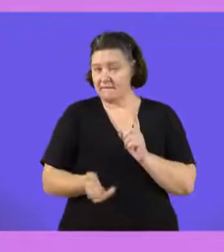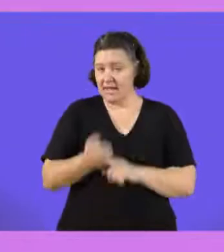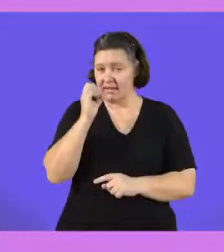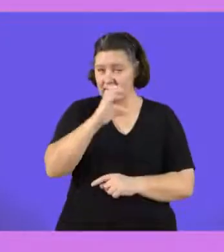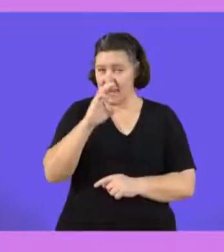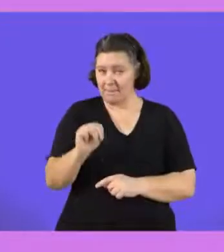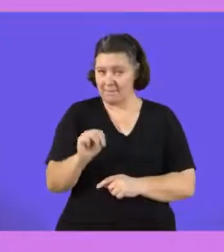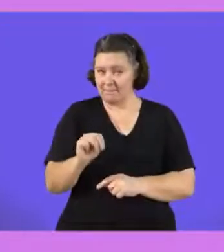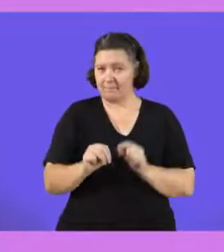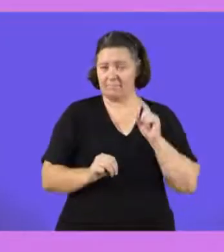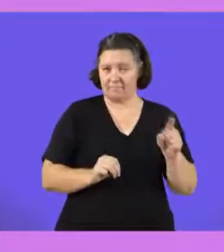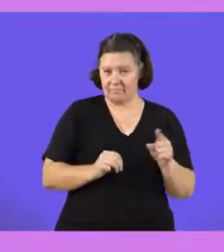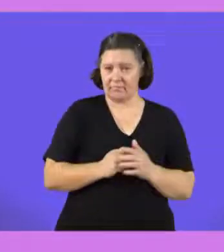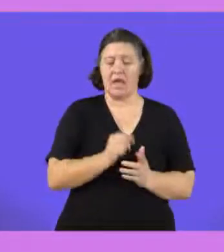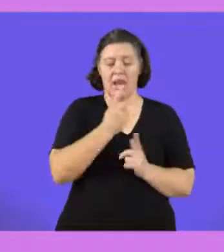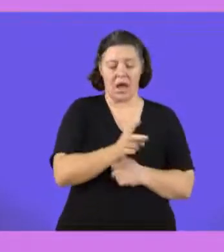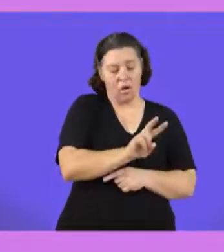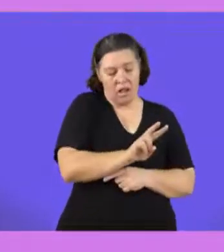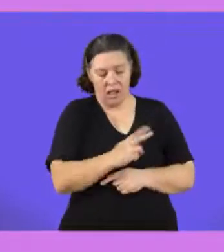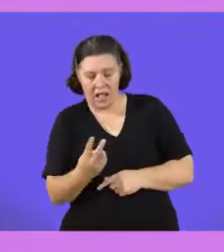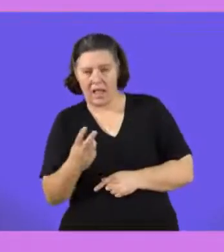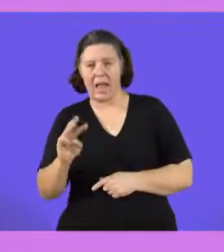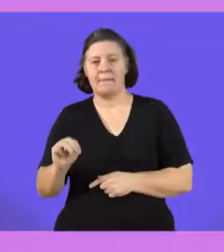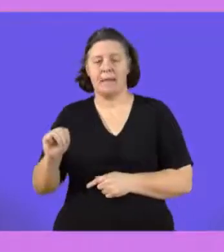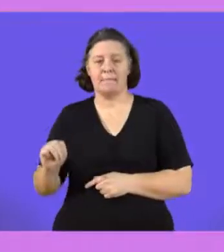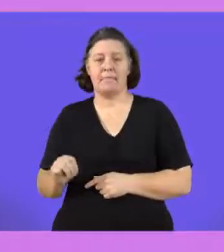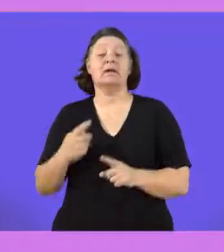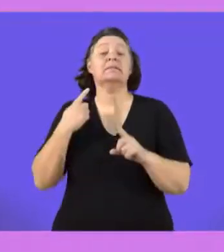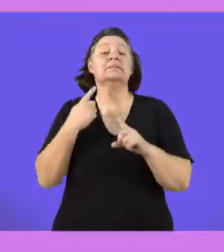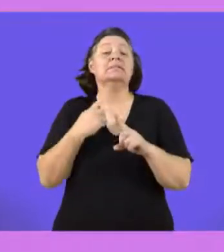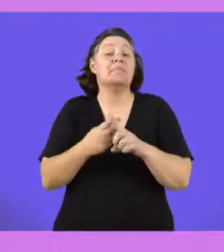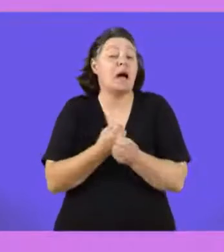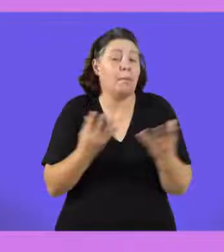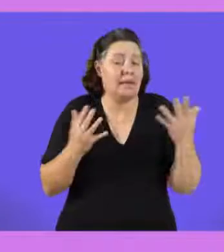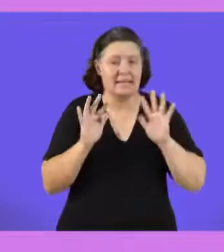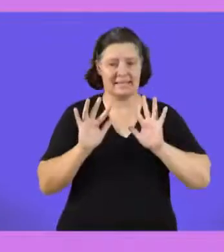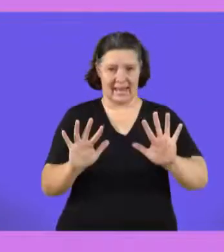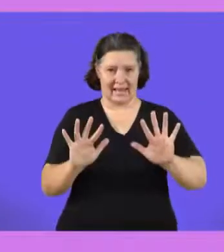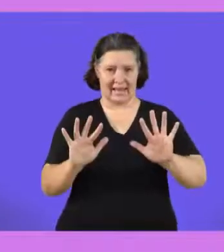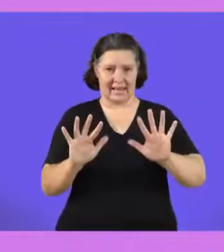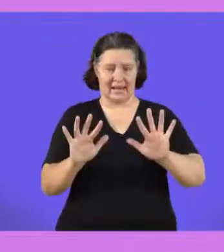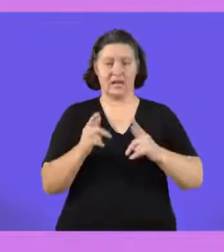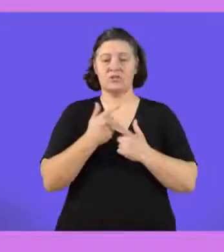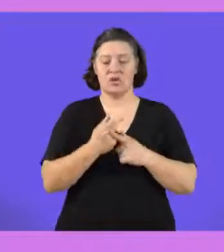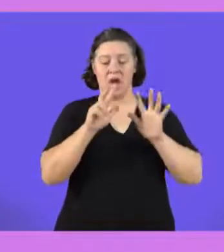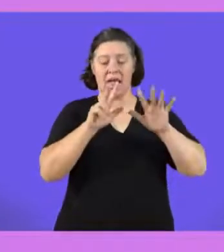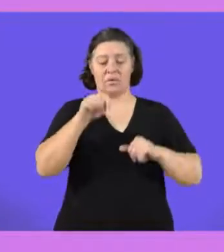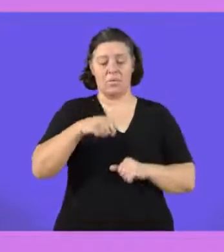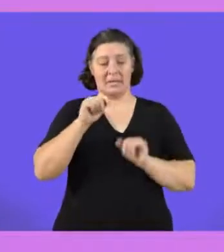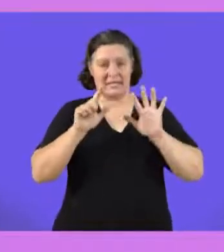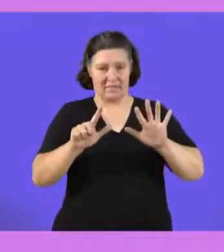find centimeters. There we go. Right, I have to convert to millimeters. I multiply by 10. So therefore, I'm going to